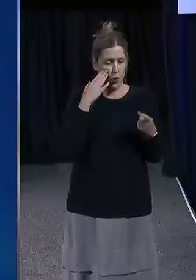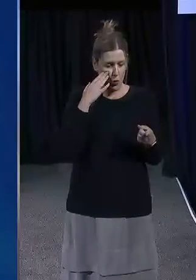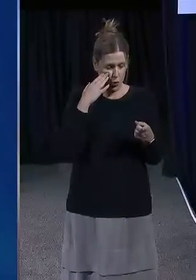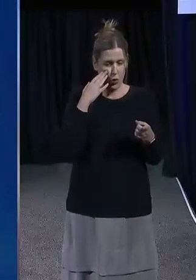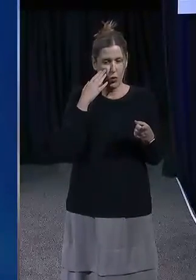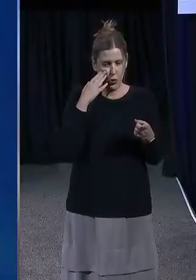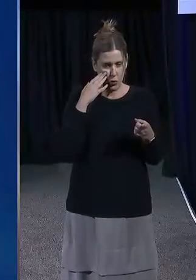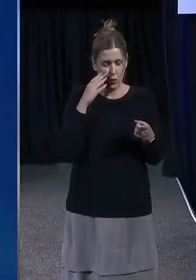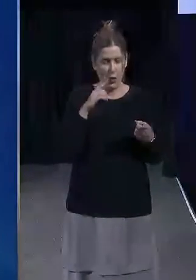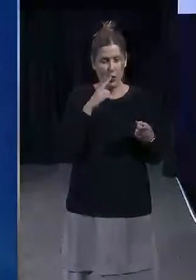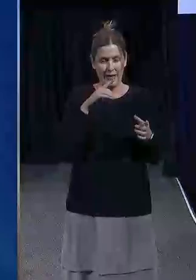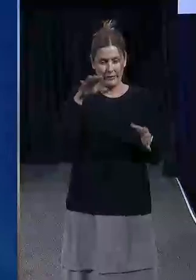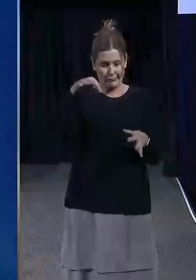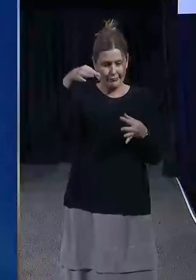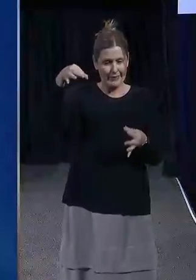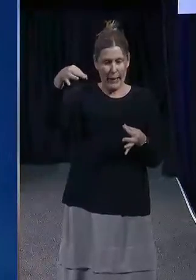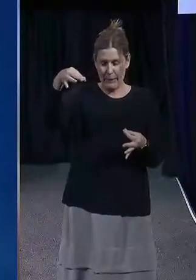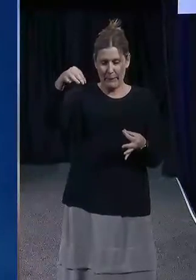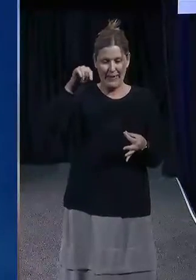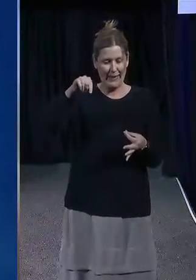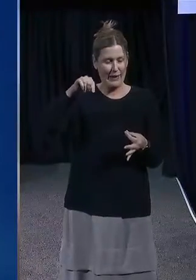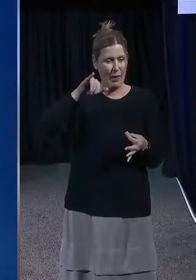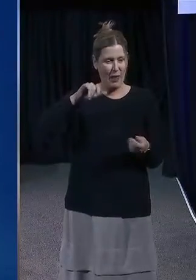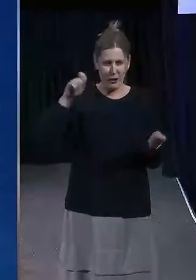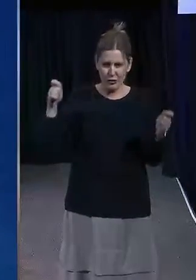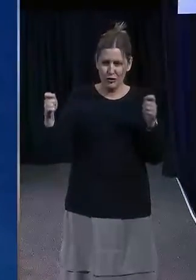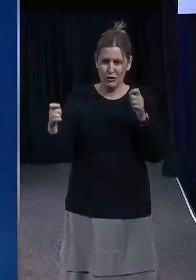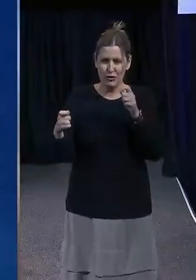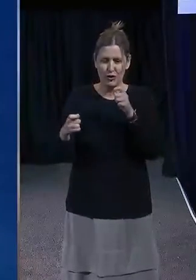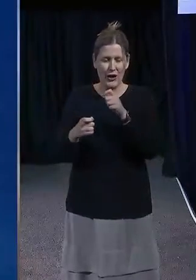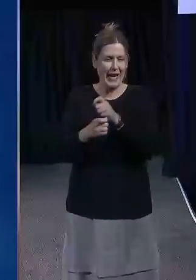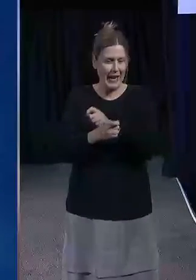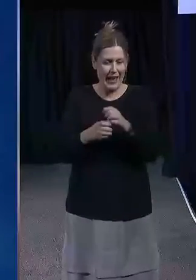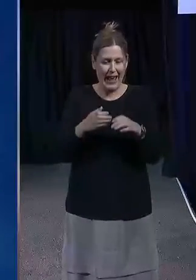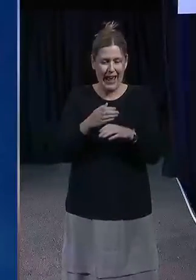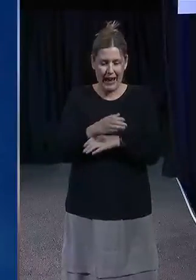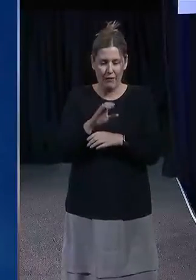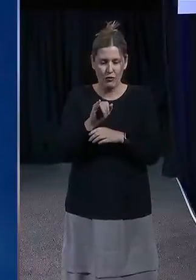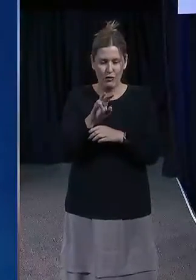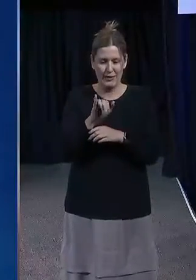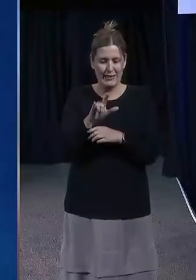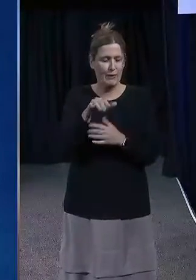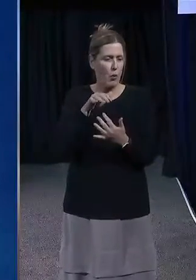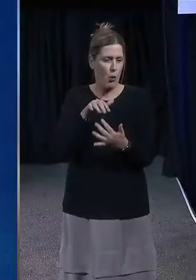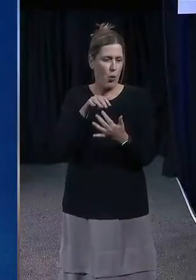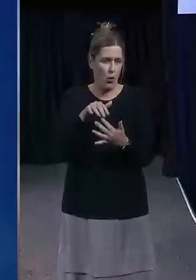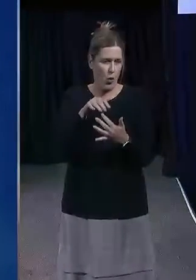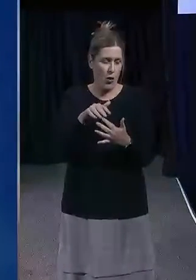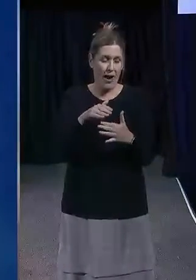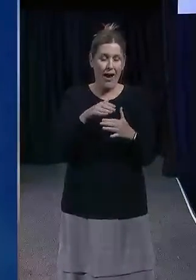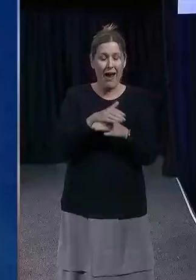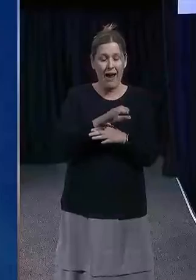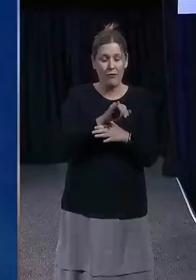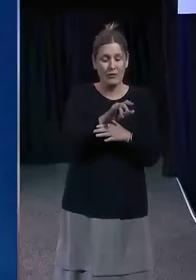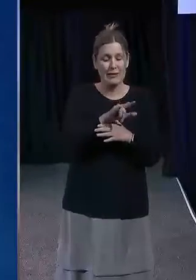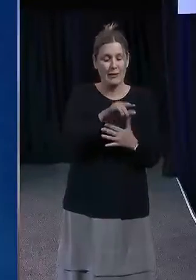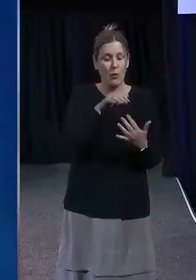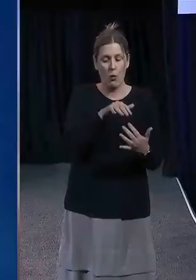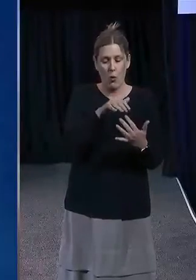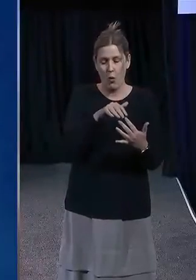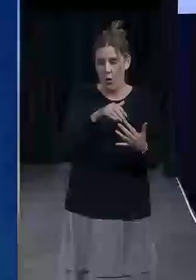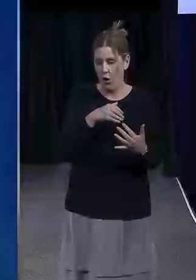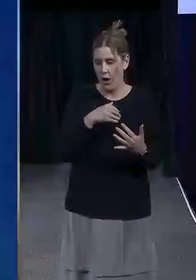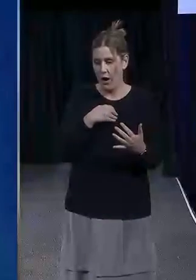a document that changed dramatically after the Civil War. After the Civil War, there were